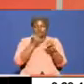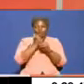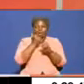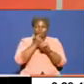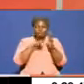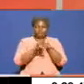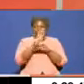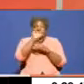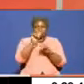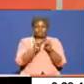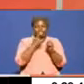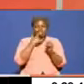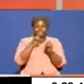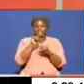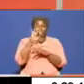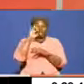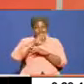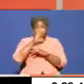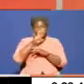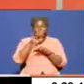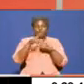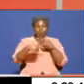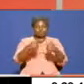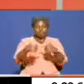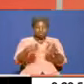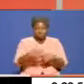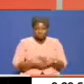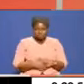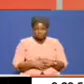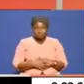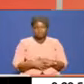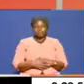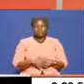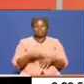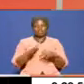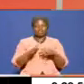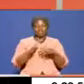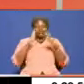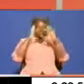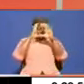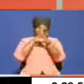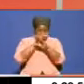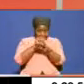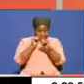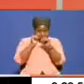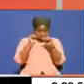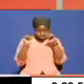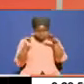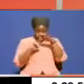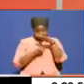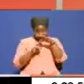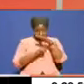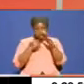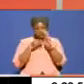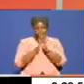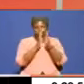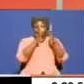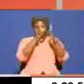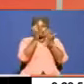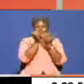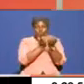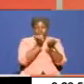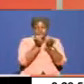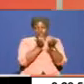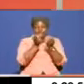survival. Sandra Yao, a senior vice president at Thunes, has, however, lauded the business environment in Kenya, especially for